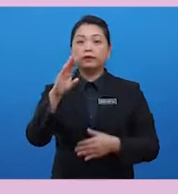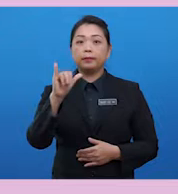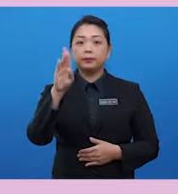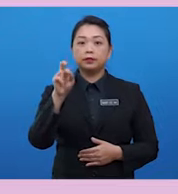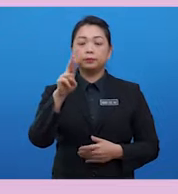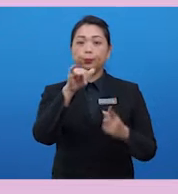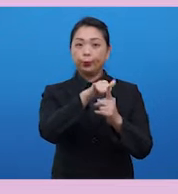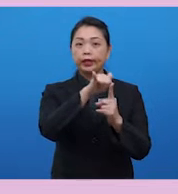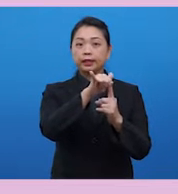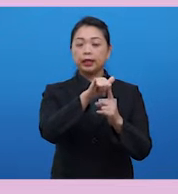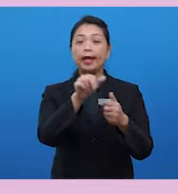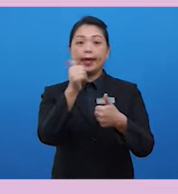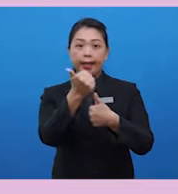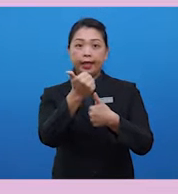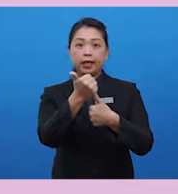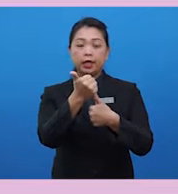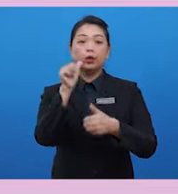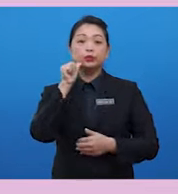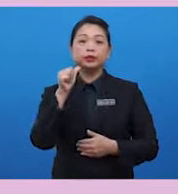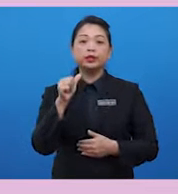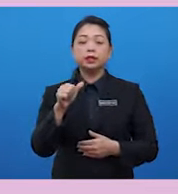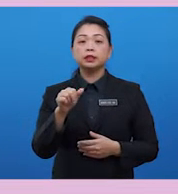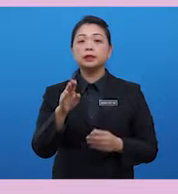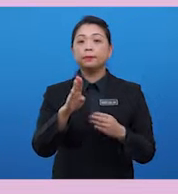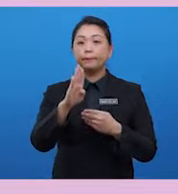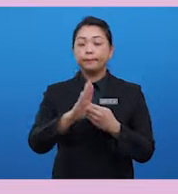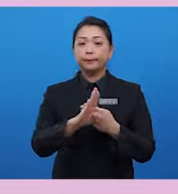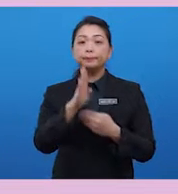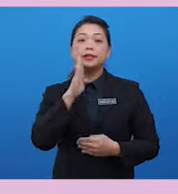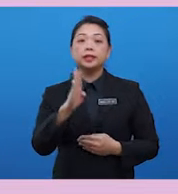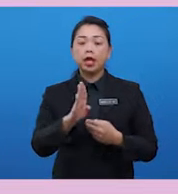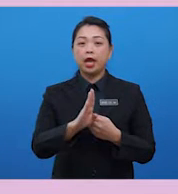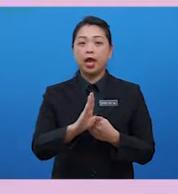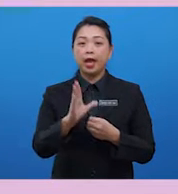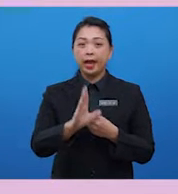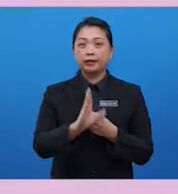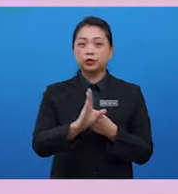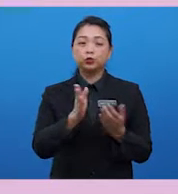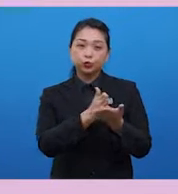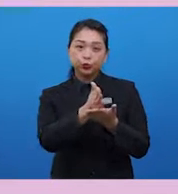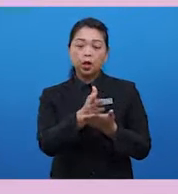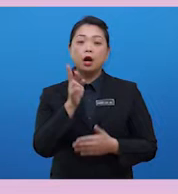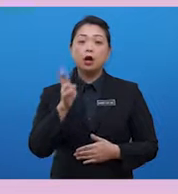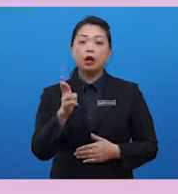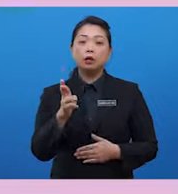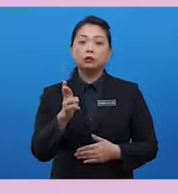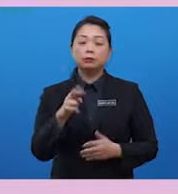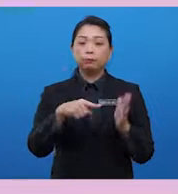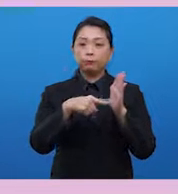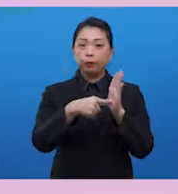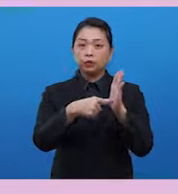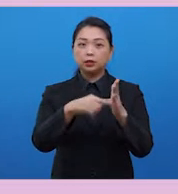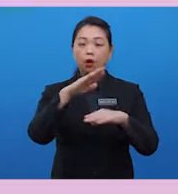A, Audrey is being harassed through her postings on her Facebook wall?